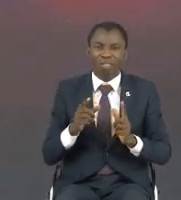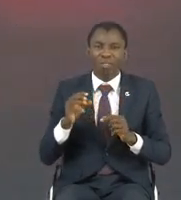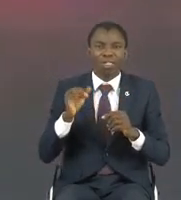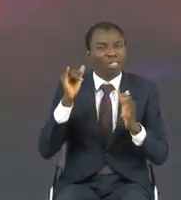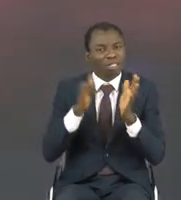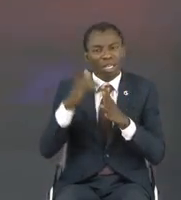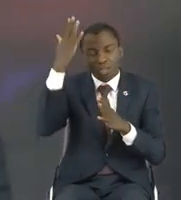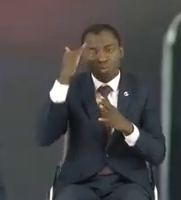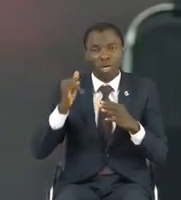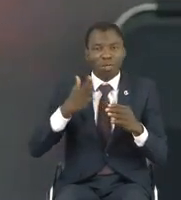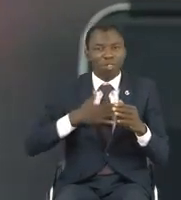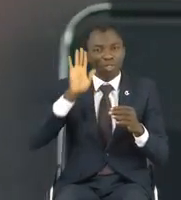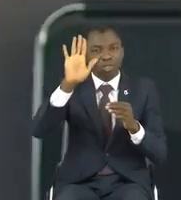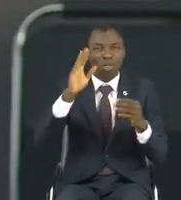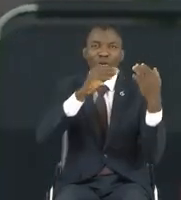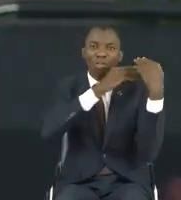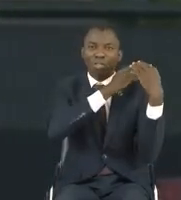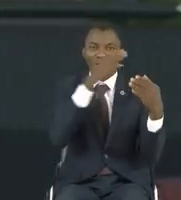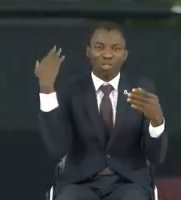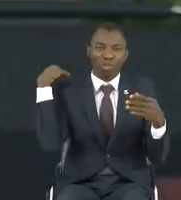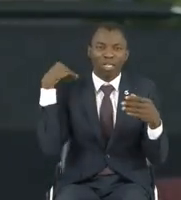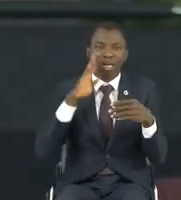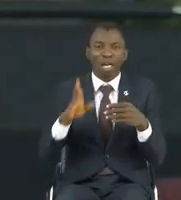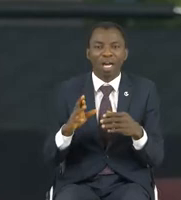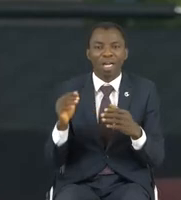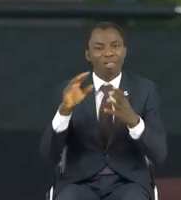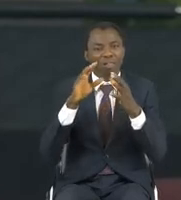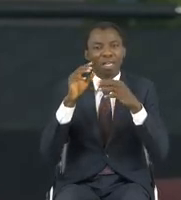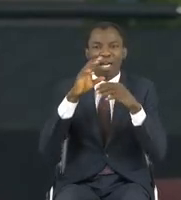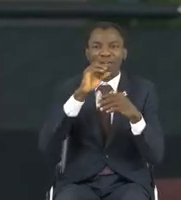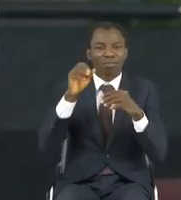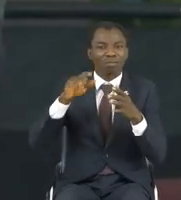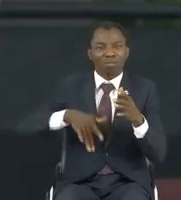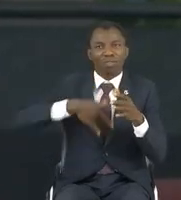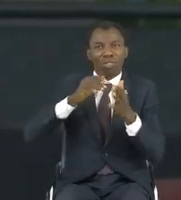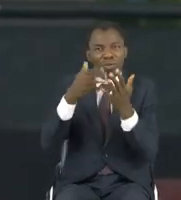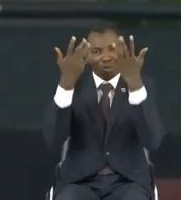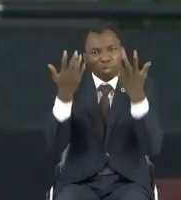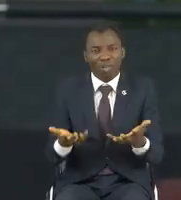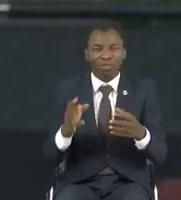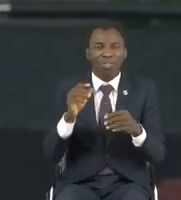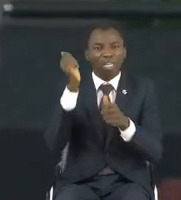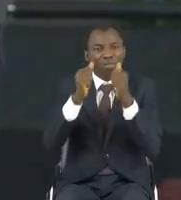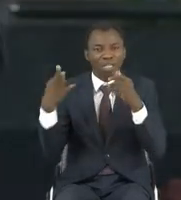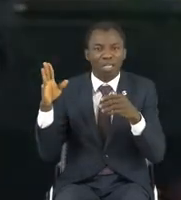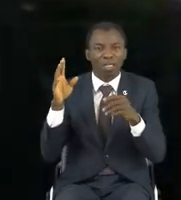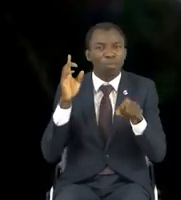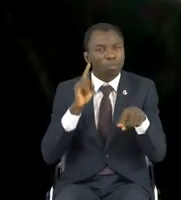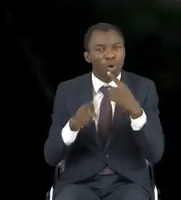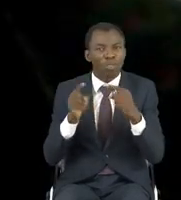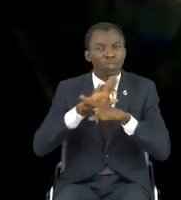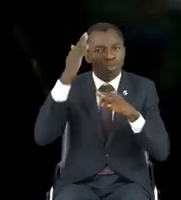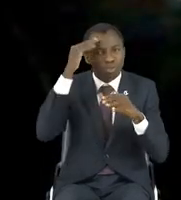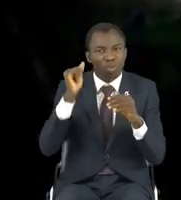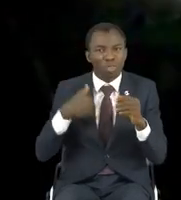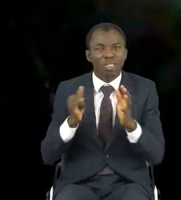are bent all the time. That's why I'm so full the time. I thought Christ bore your griefs for